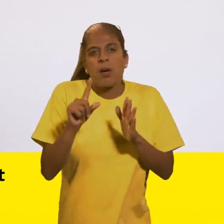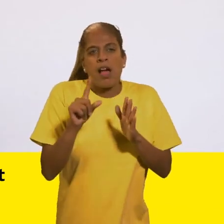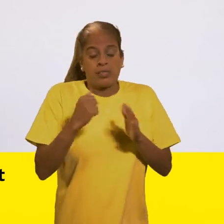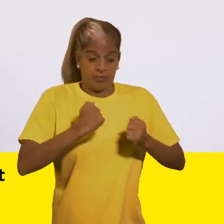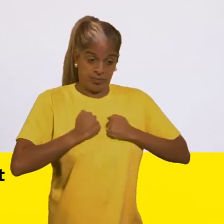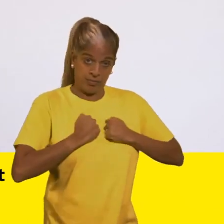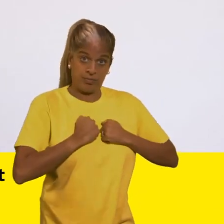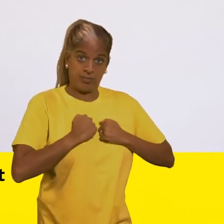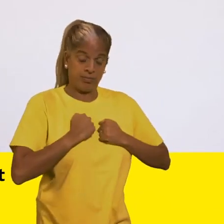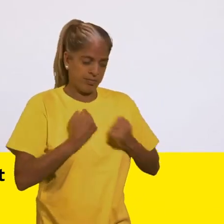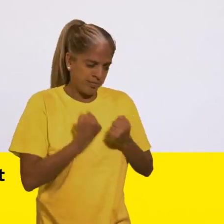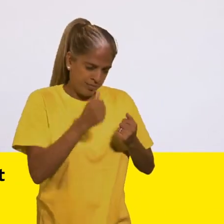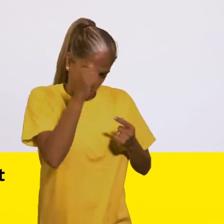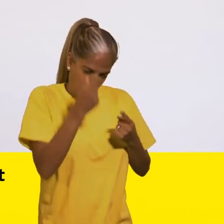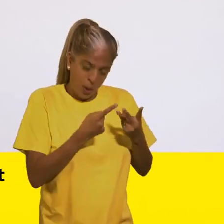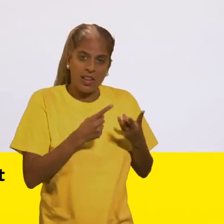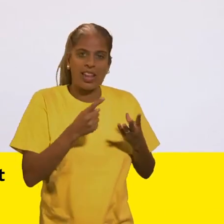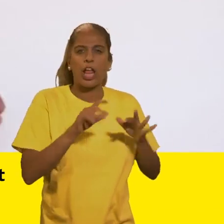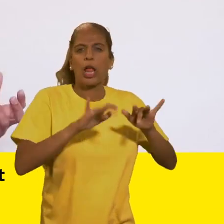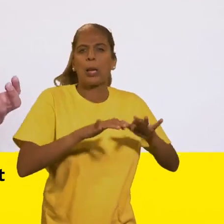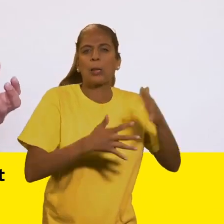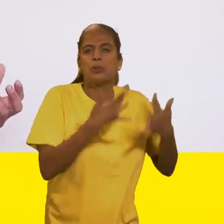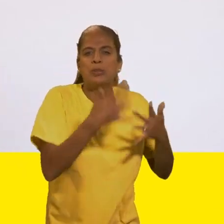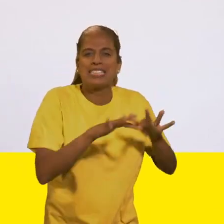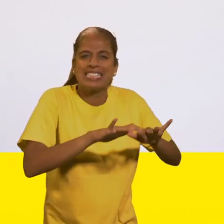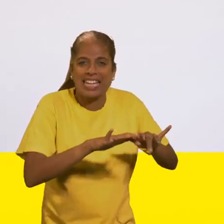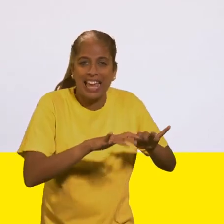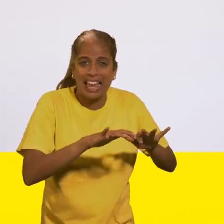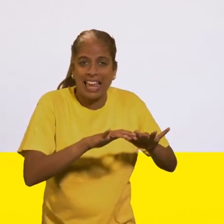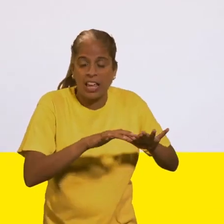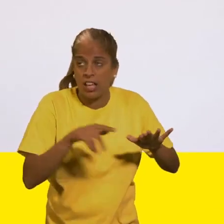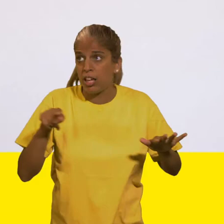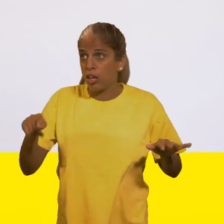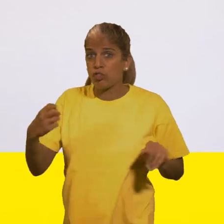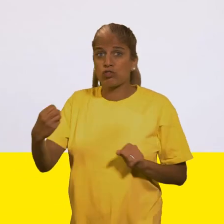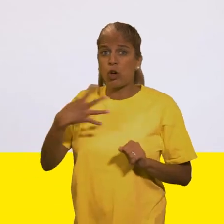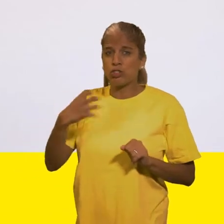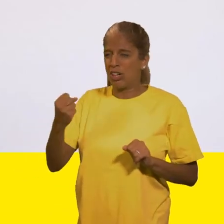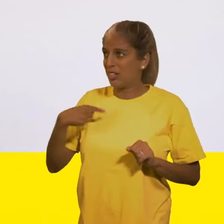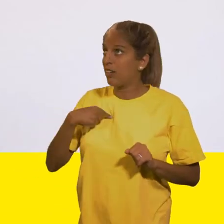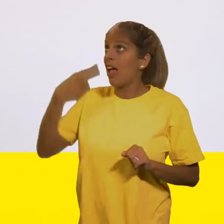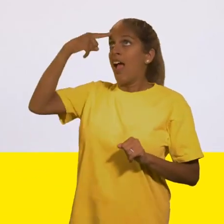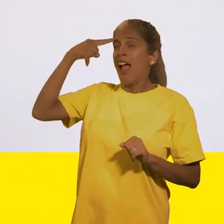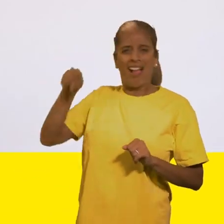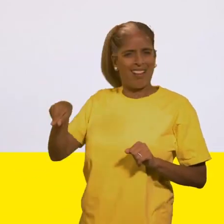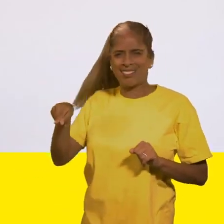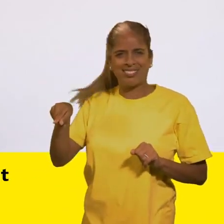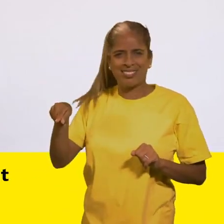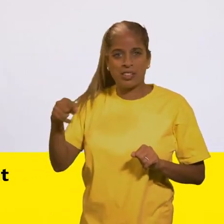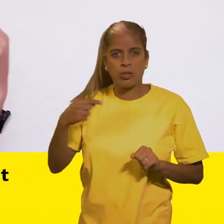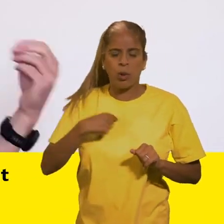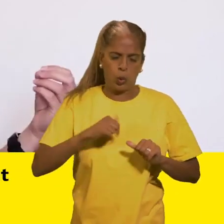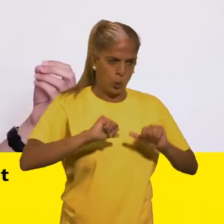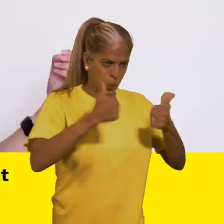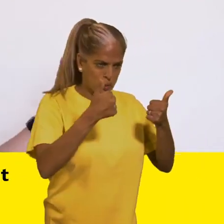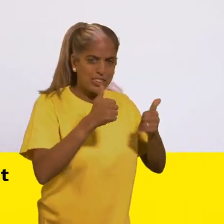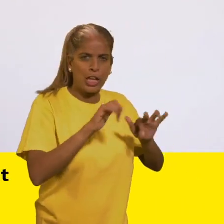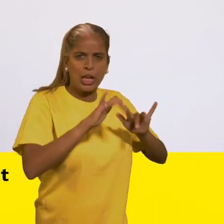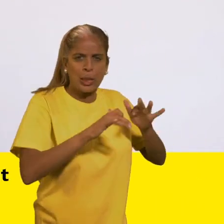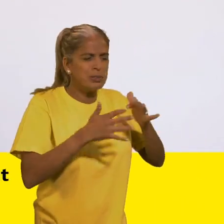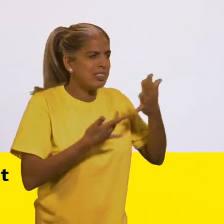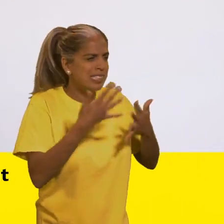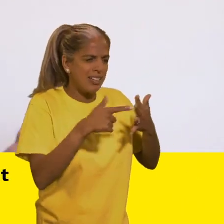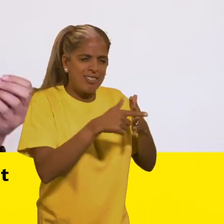my first thing I went for. It's like, well, I'm really good at computing for the technical skills like that, but I'm